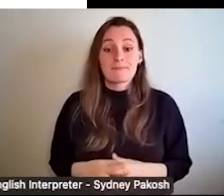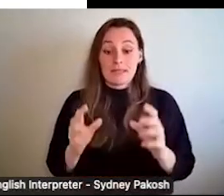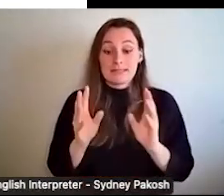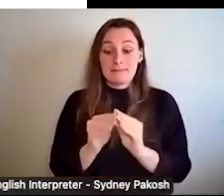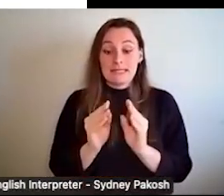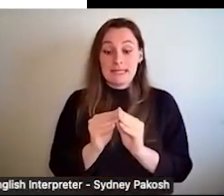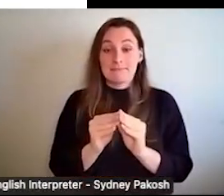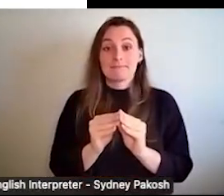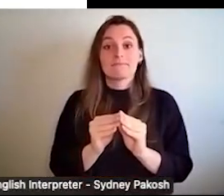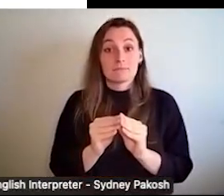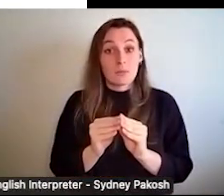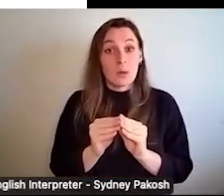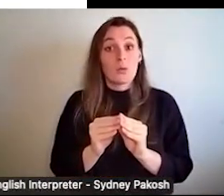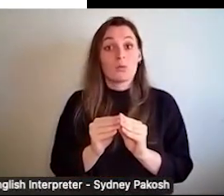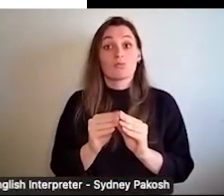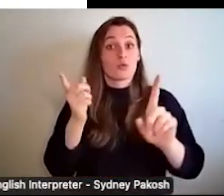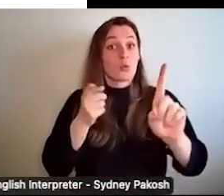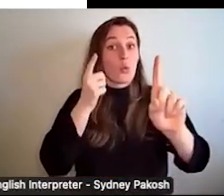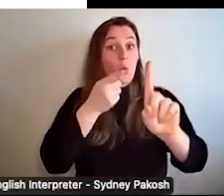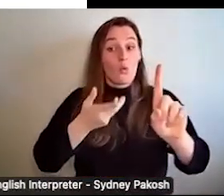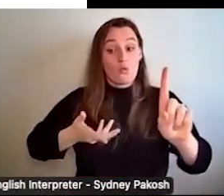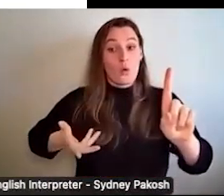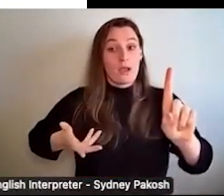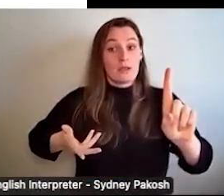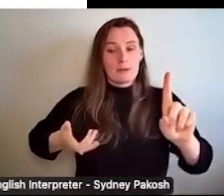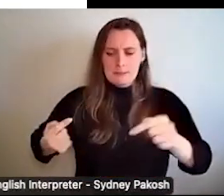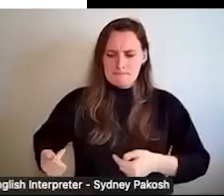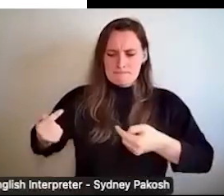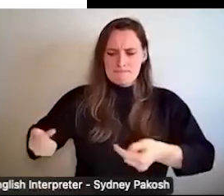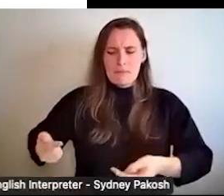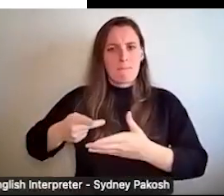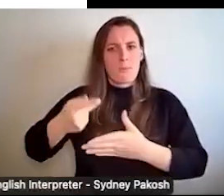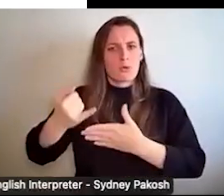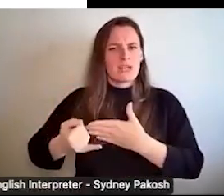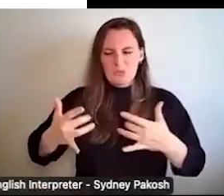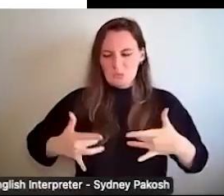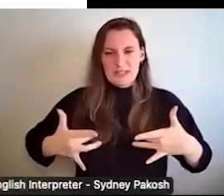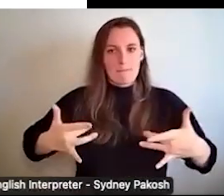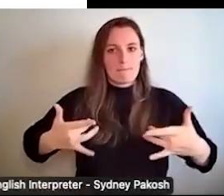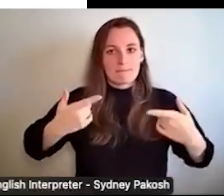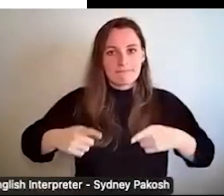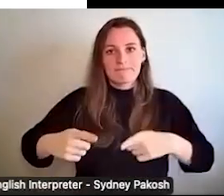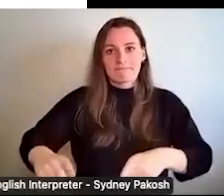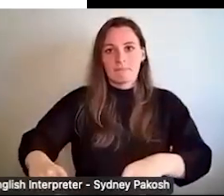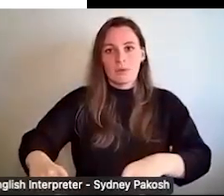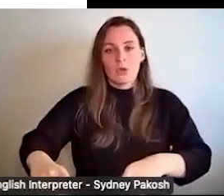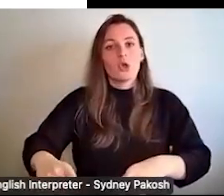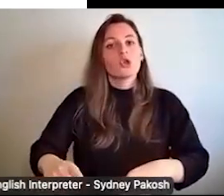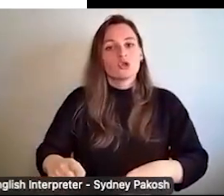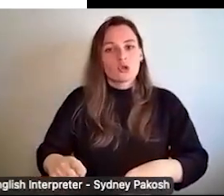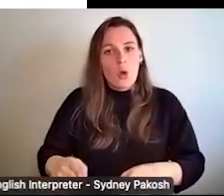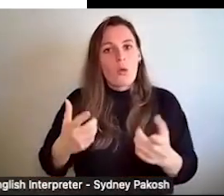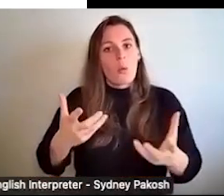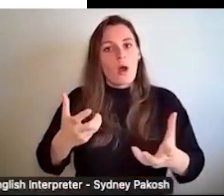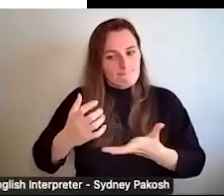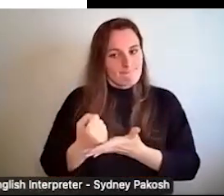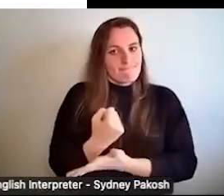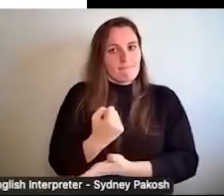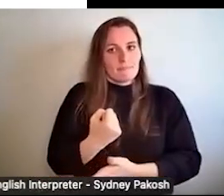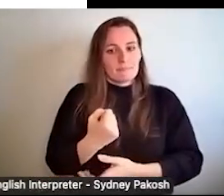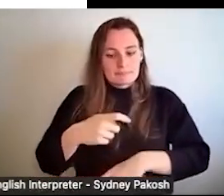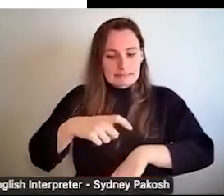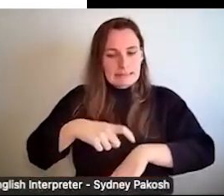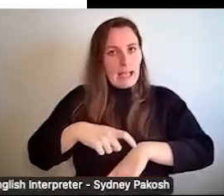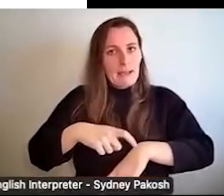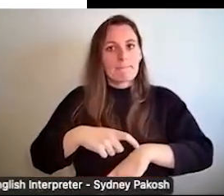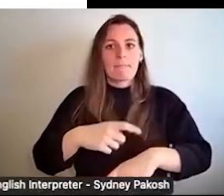quick update on where our project's been going. We've tried to leave lots of time for you to give feedback and have a discussion near the end, as Hannah